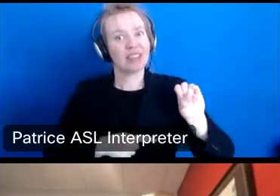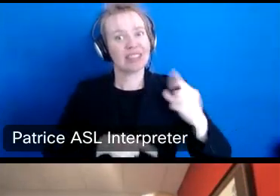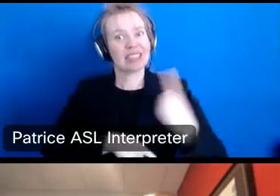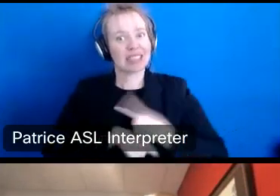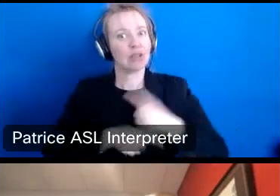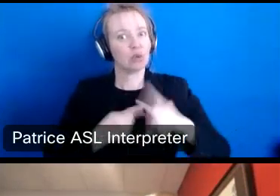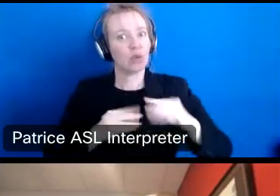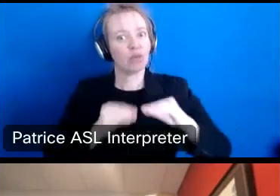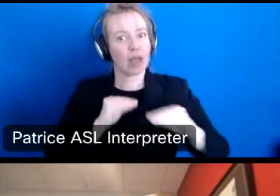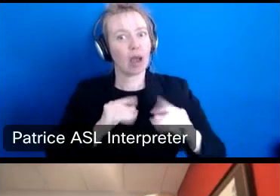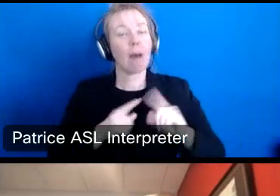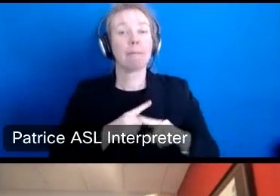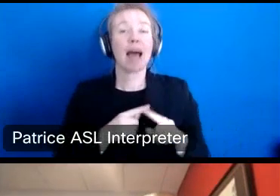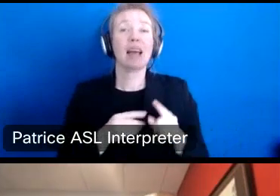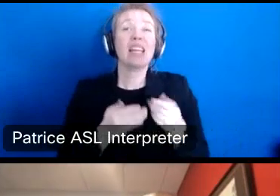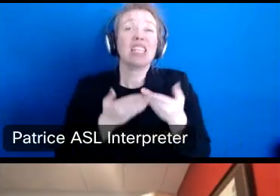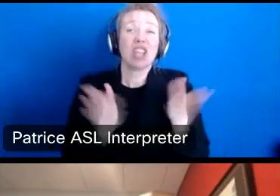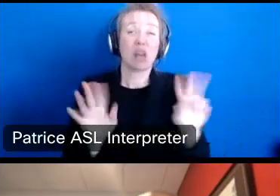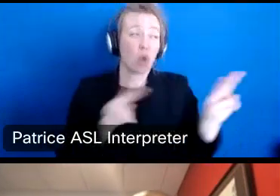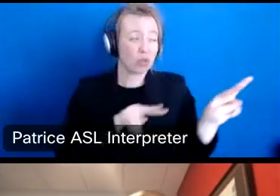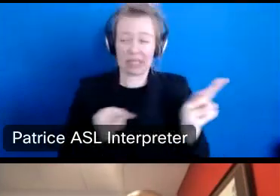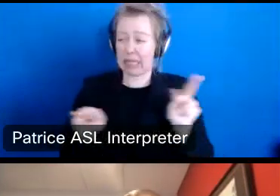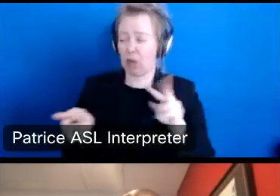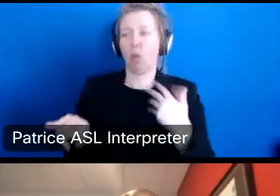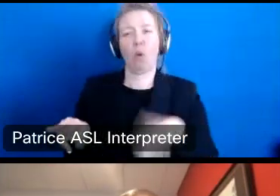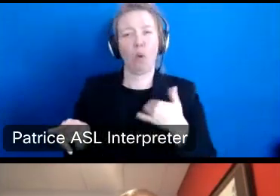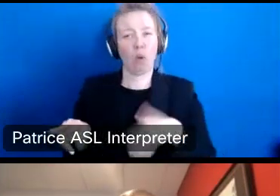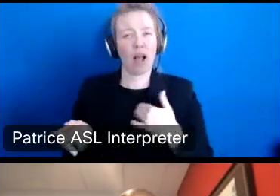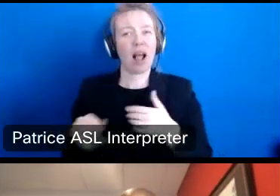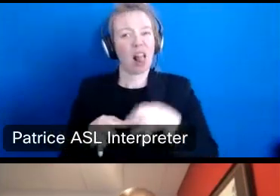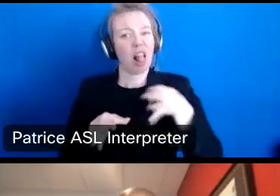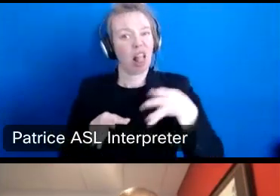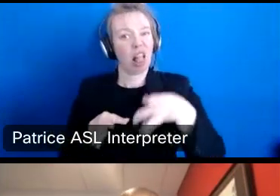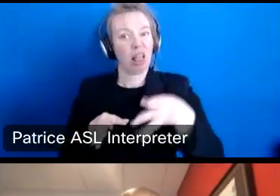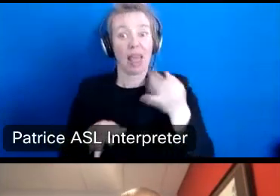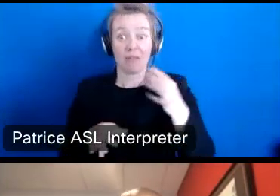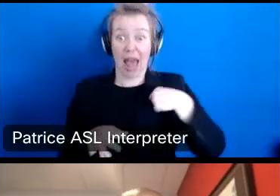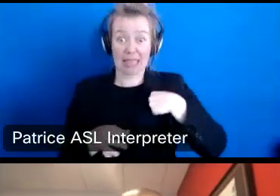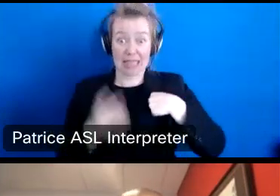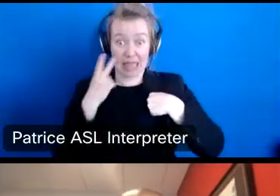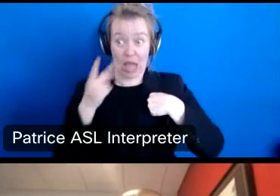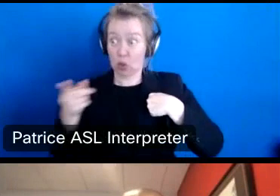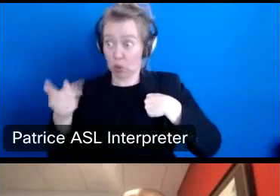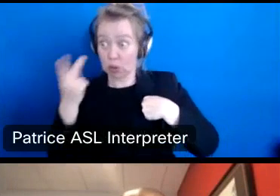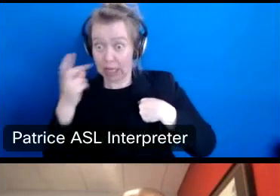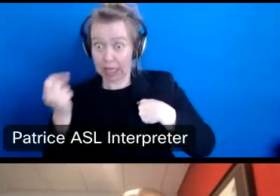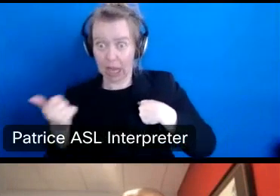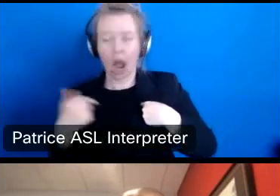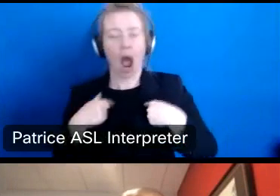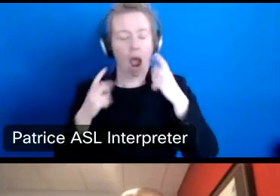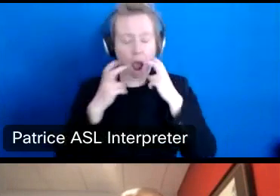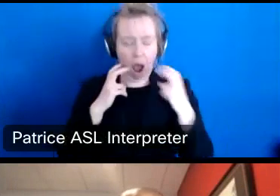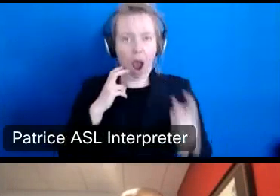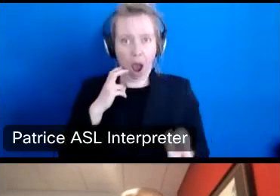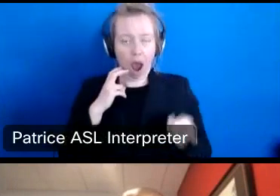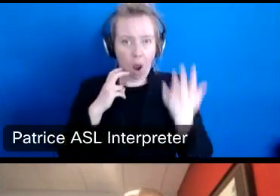making some adjustments across the board, because we do recognize that if you see that, and if I were to see that, I would be astonished as well. Like, why